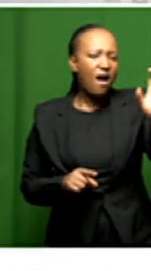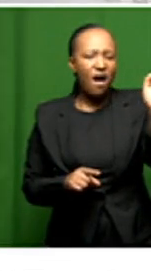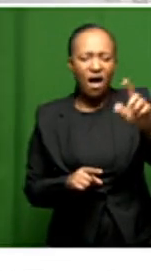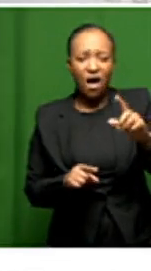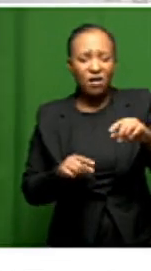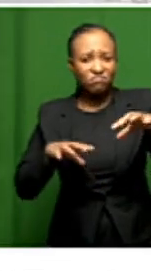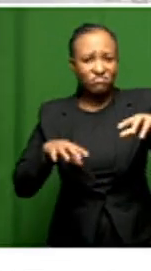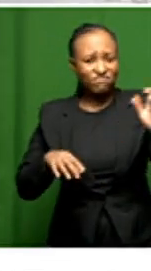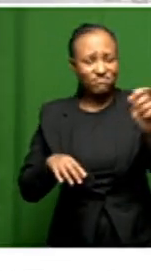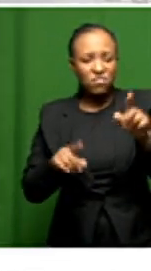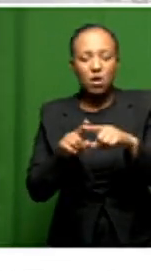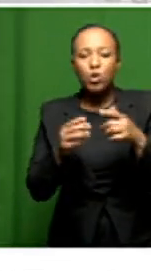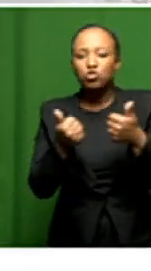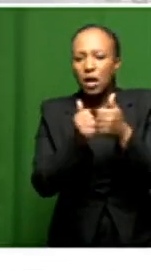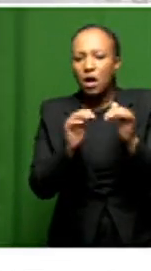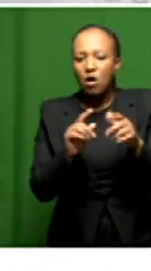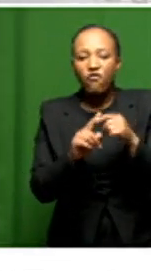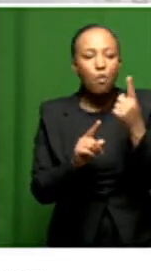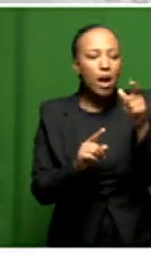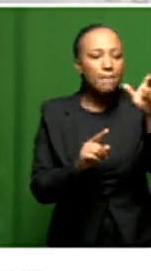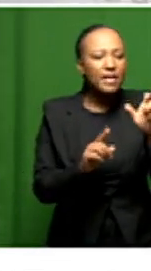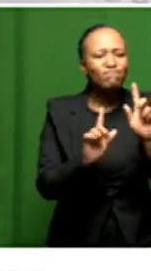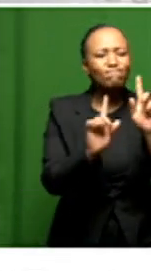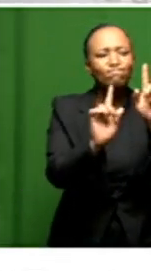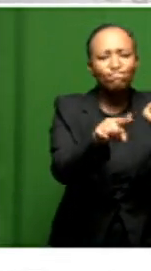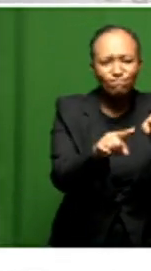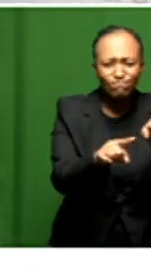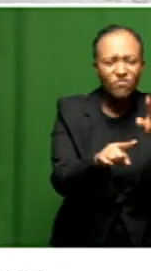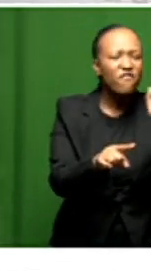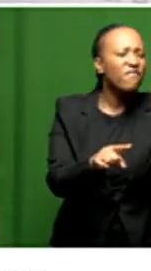to overcome. How do you get a person from one end of a very